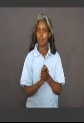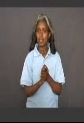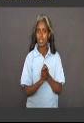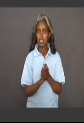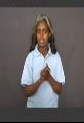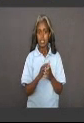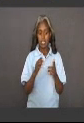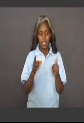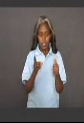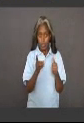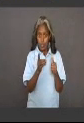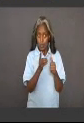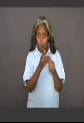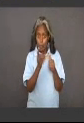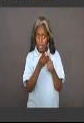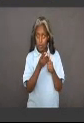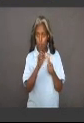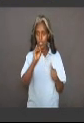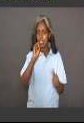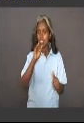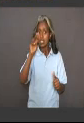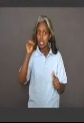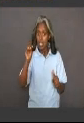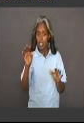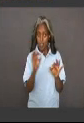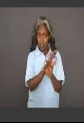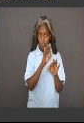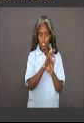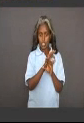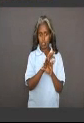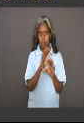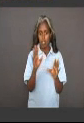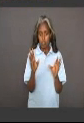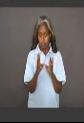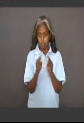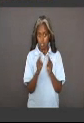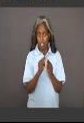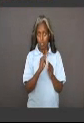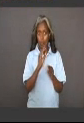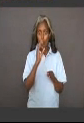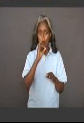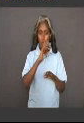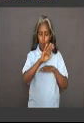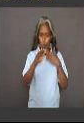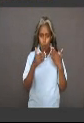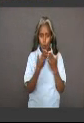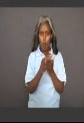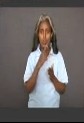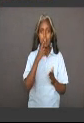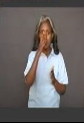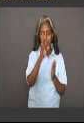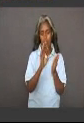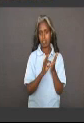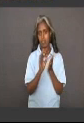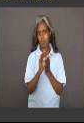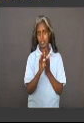The domain of the sine function is the set of all real numbers that allow the